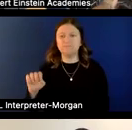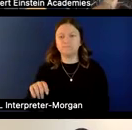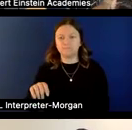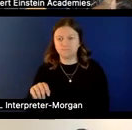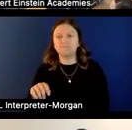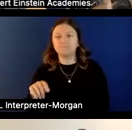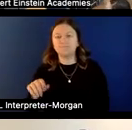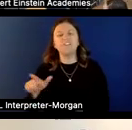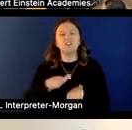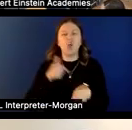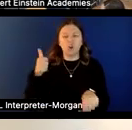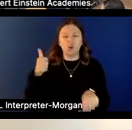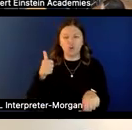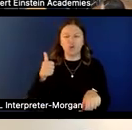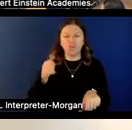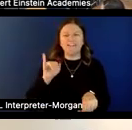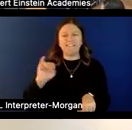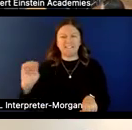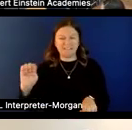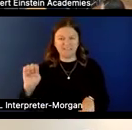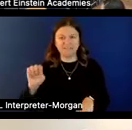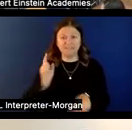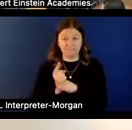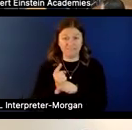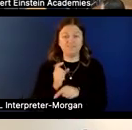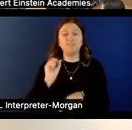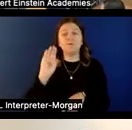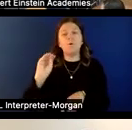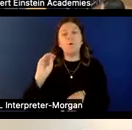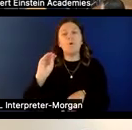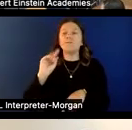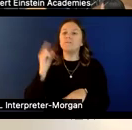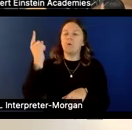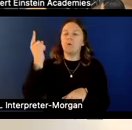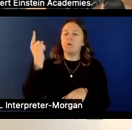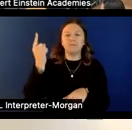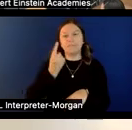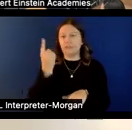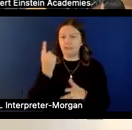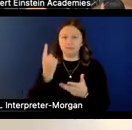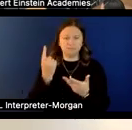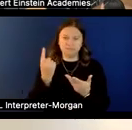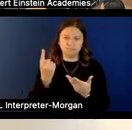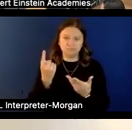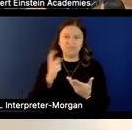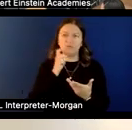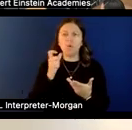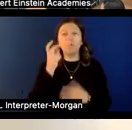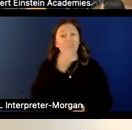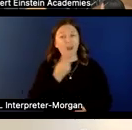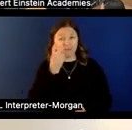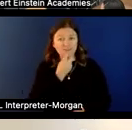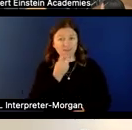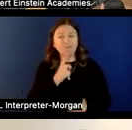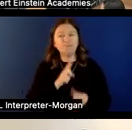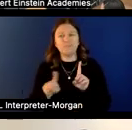longer, D. Yeah. So this is also something that you don't pronounce it. It just